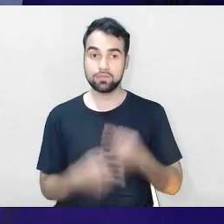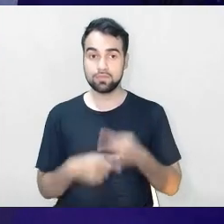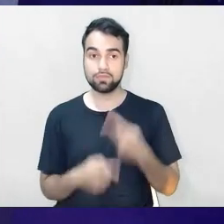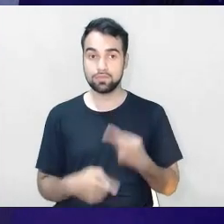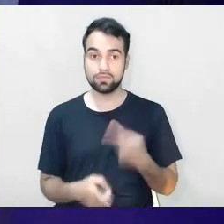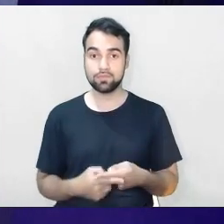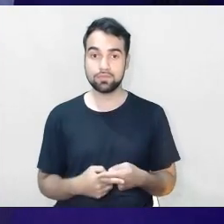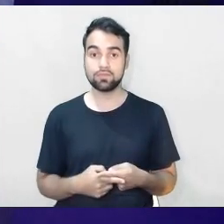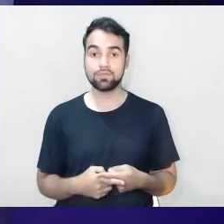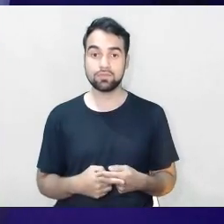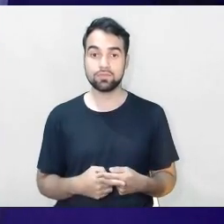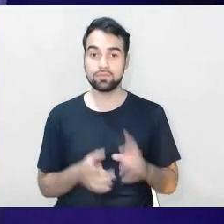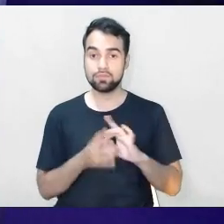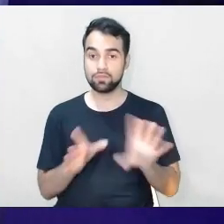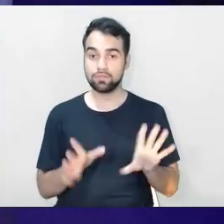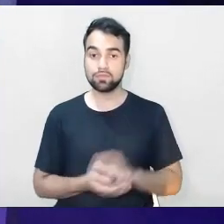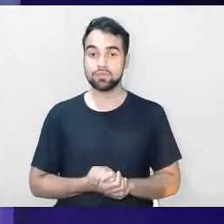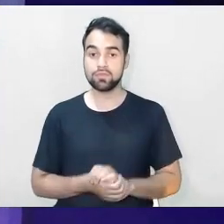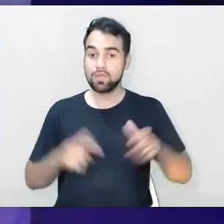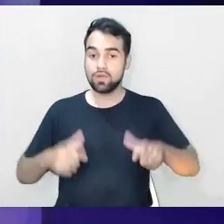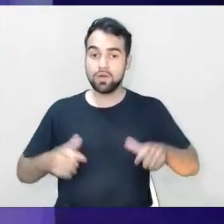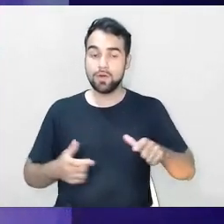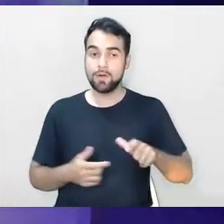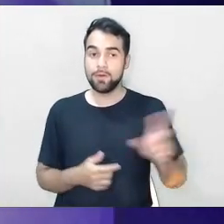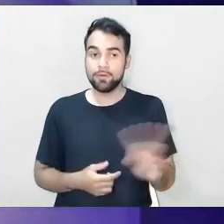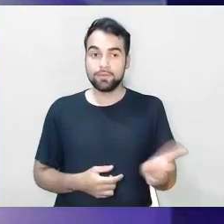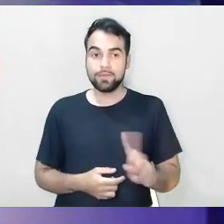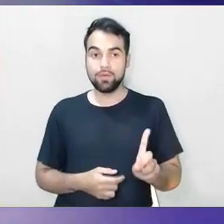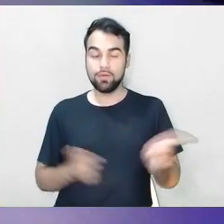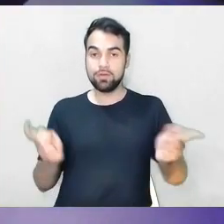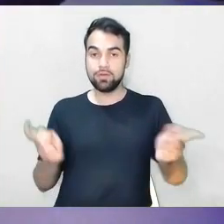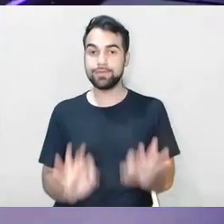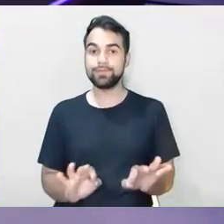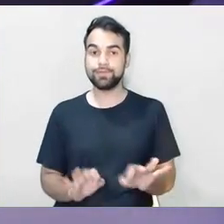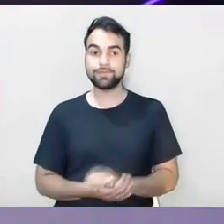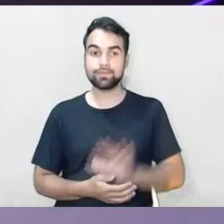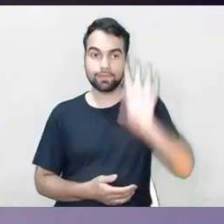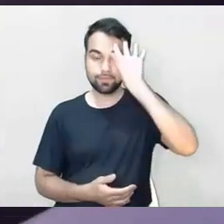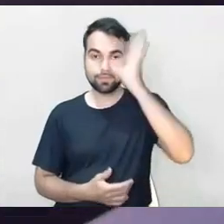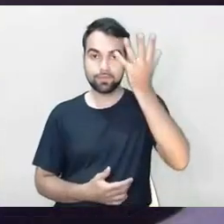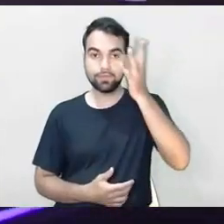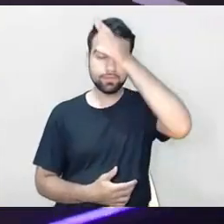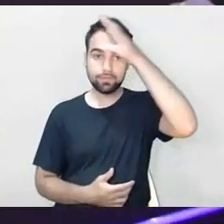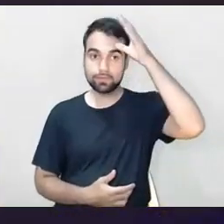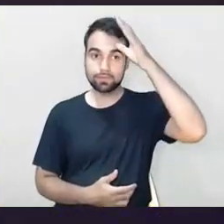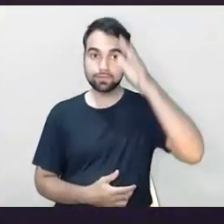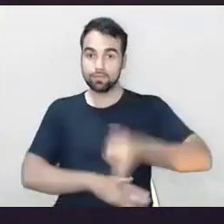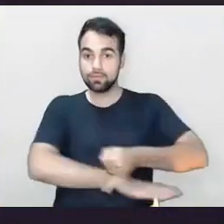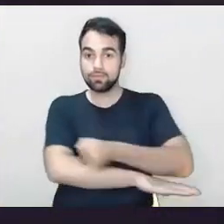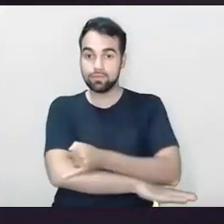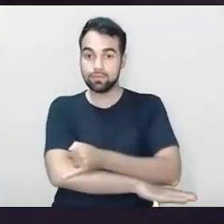their own system. So there is an issue about integration, an API that doesn't work. In